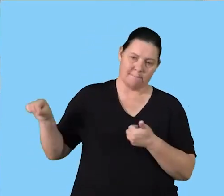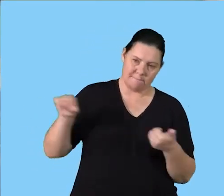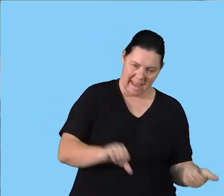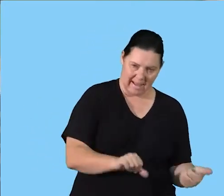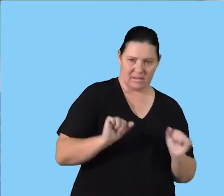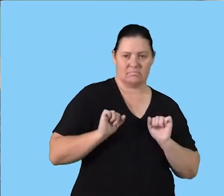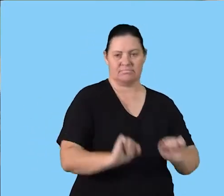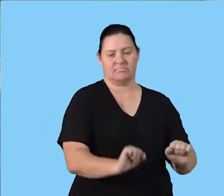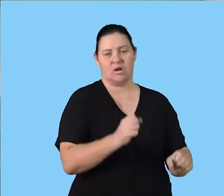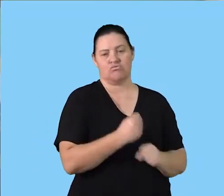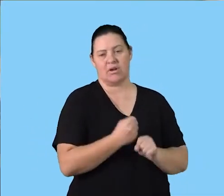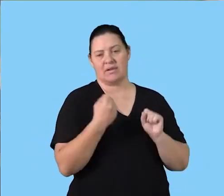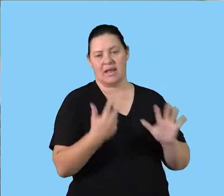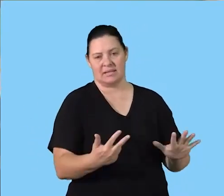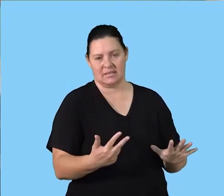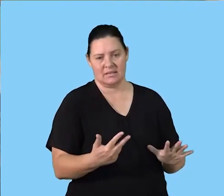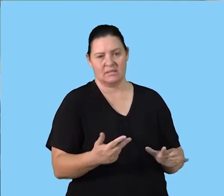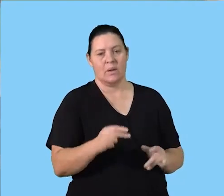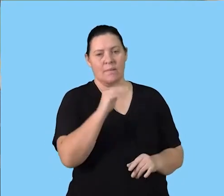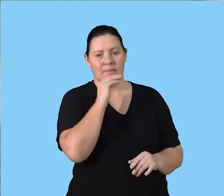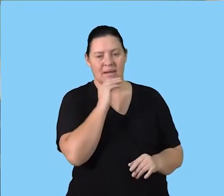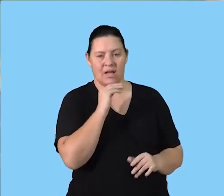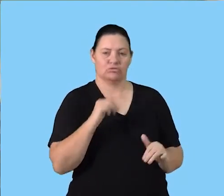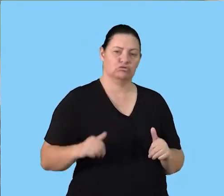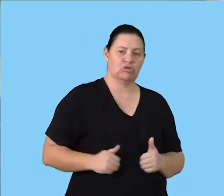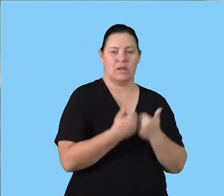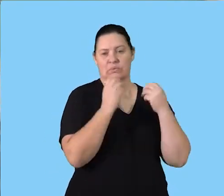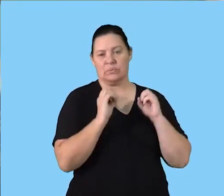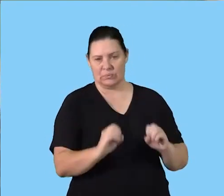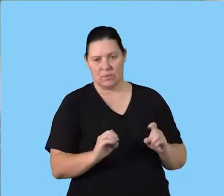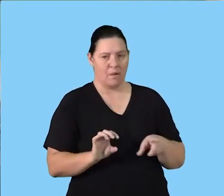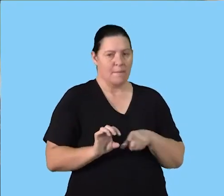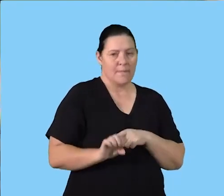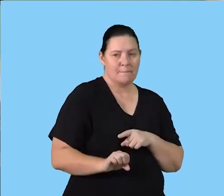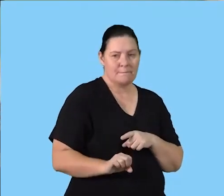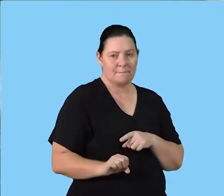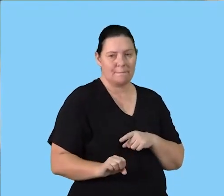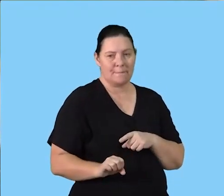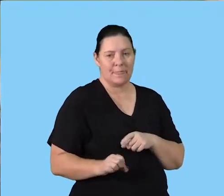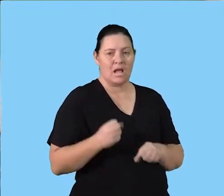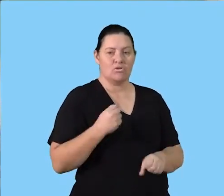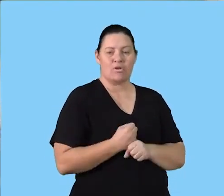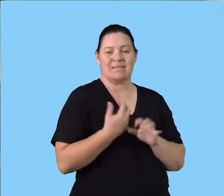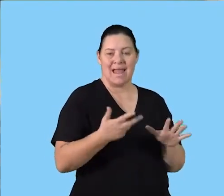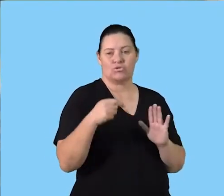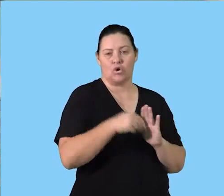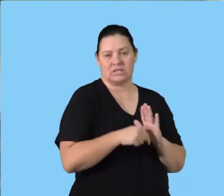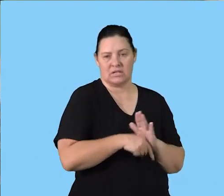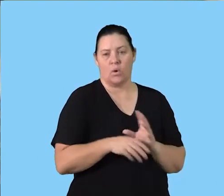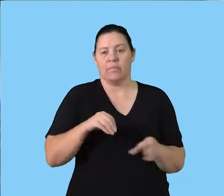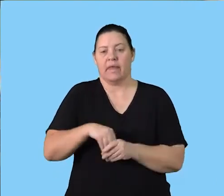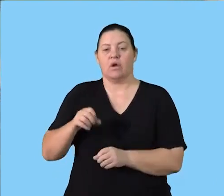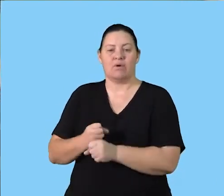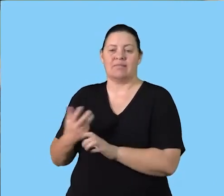it belongs. So there will be no any challenges wherein you find that there's grade 8 content in grade